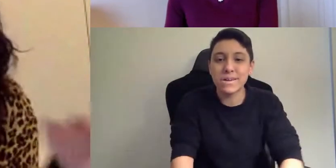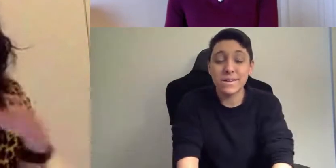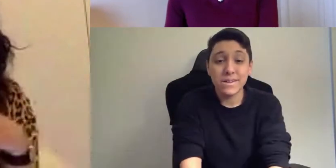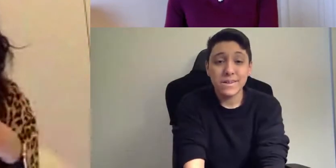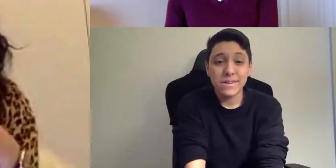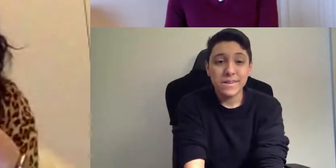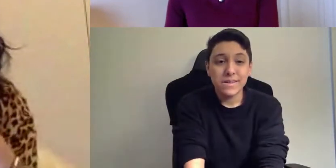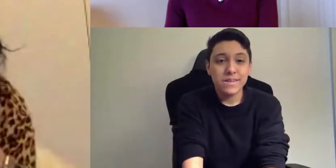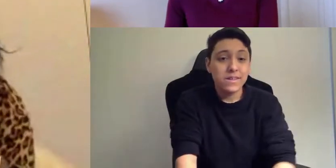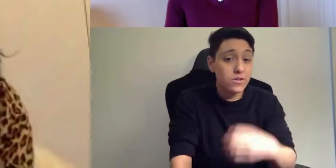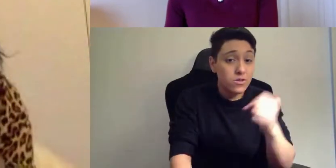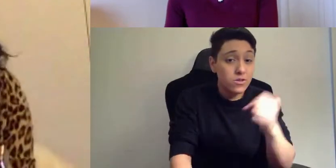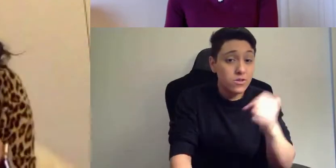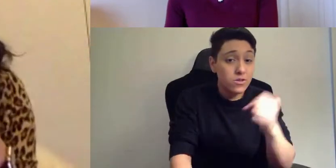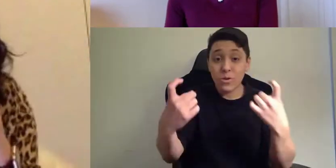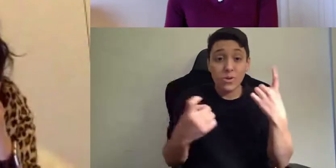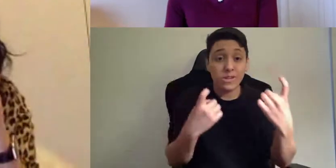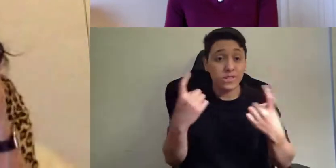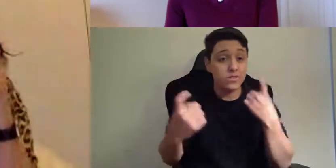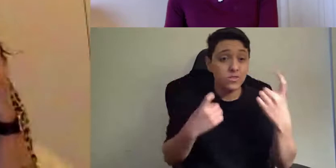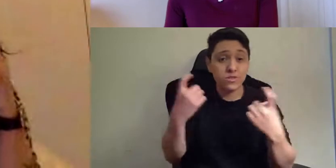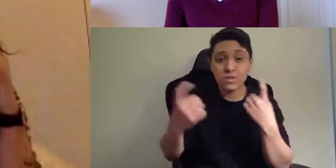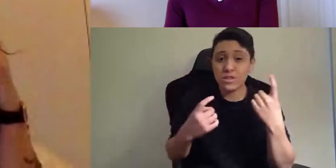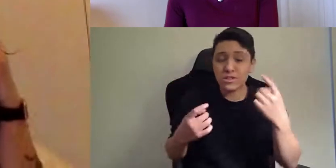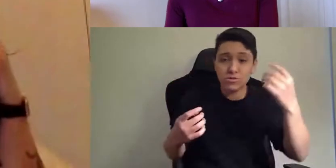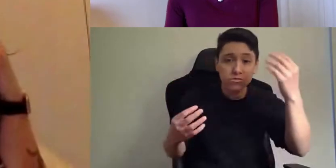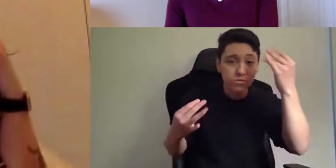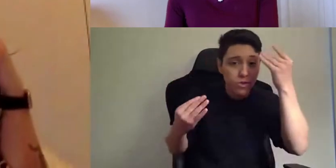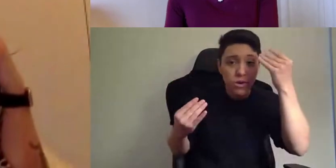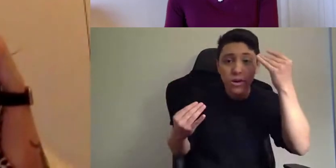So questions, thoughts?